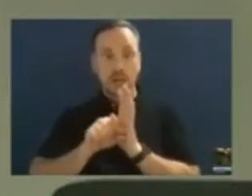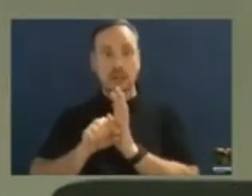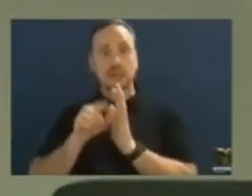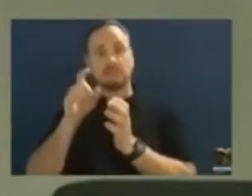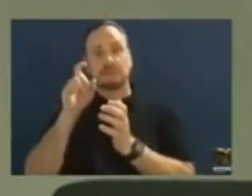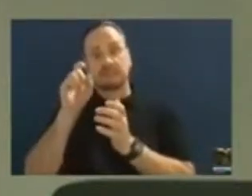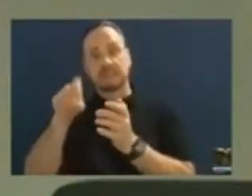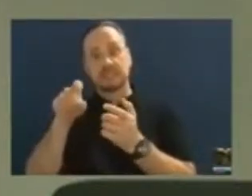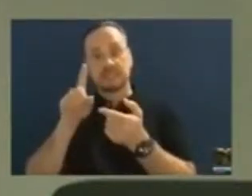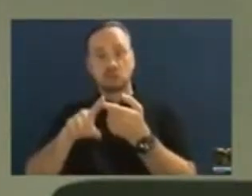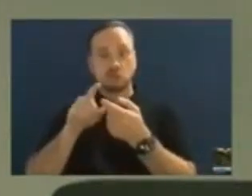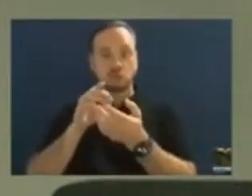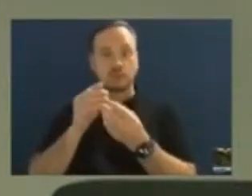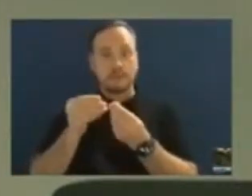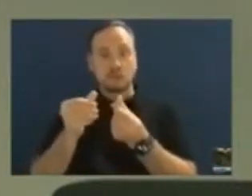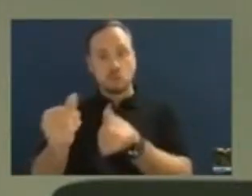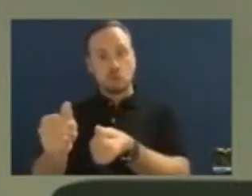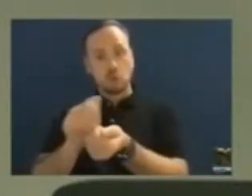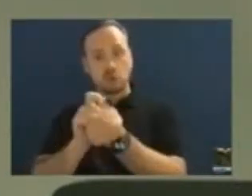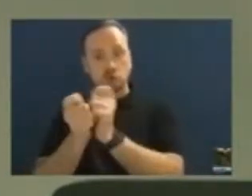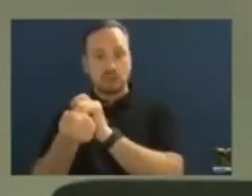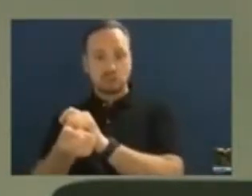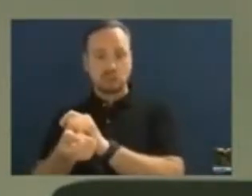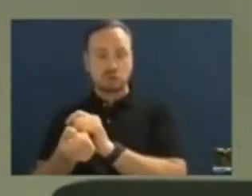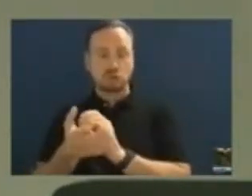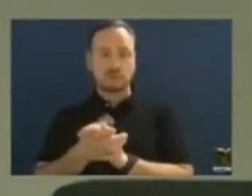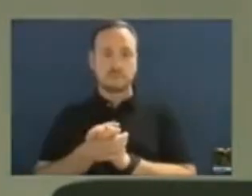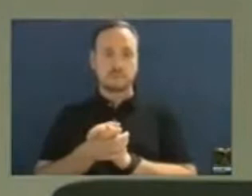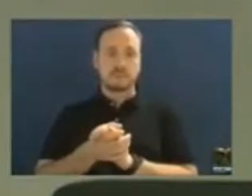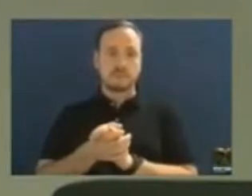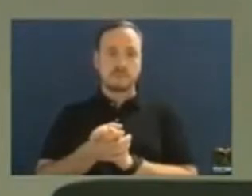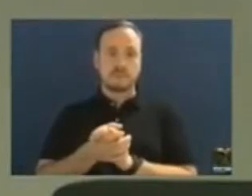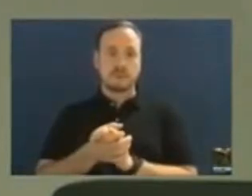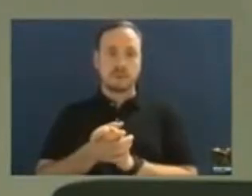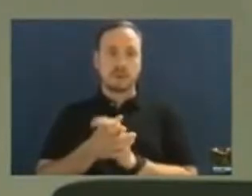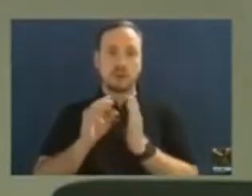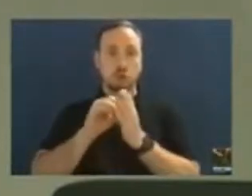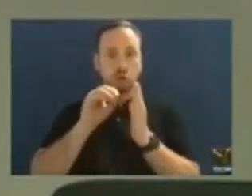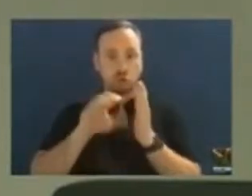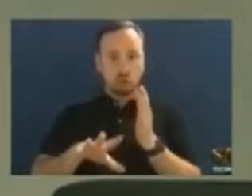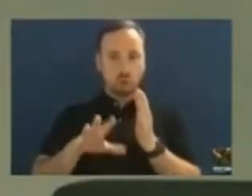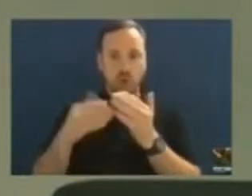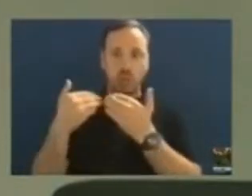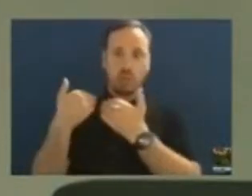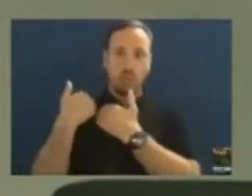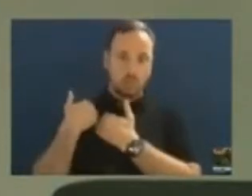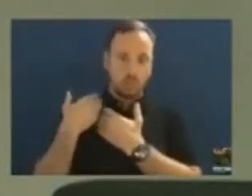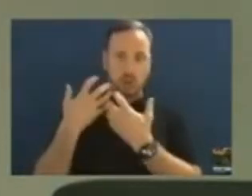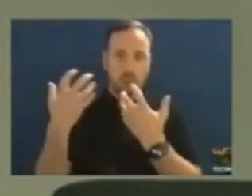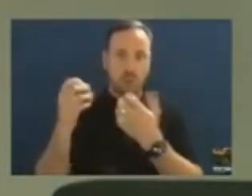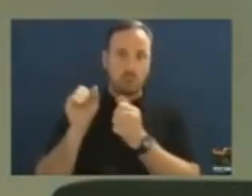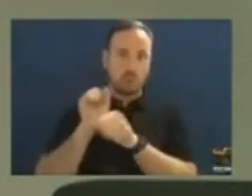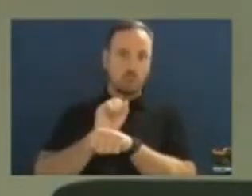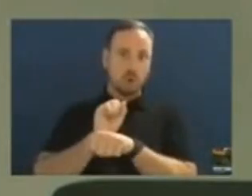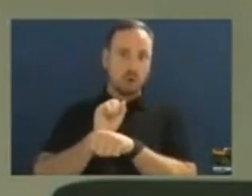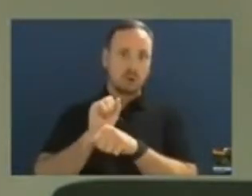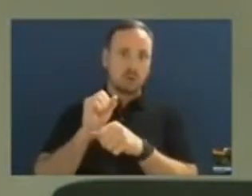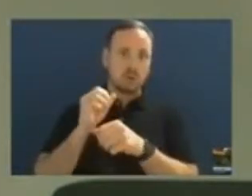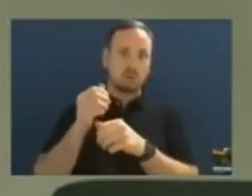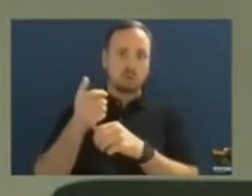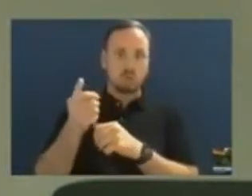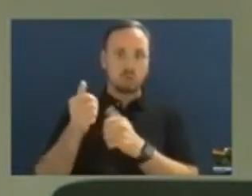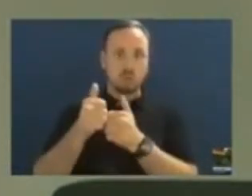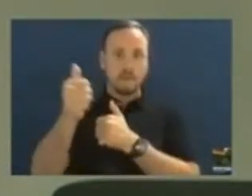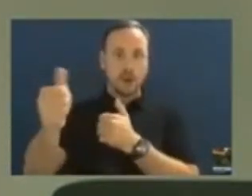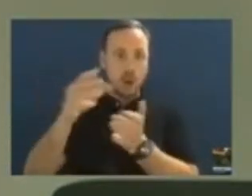smooth. And students have had a lot with the remote learning. And I would hope that we would have time to